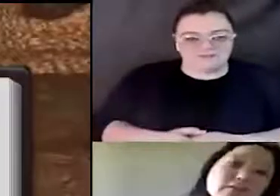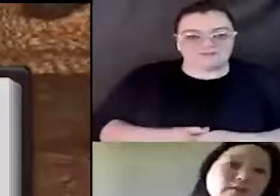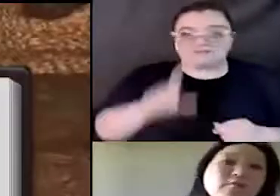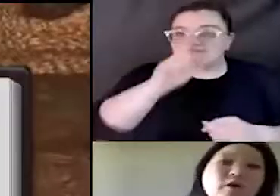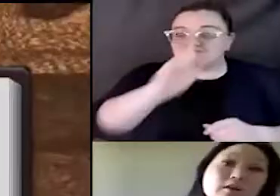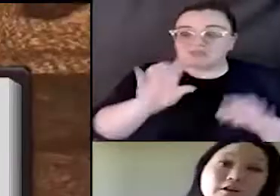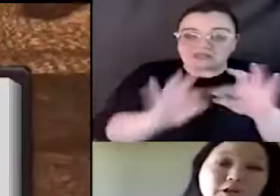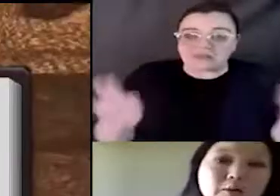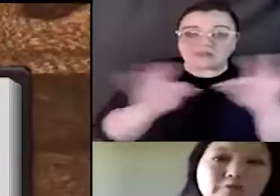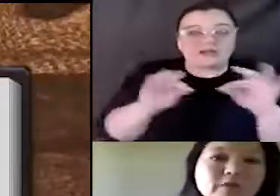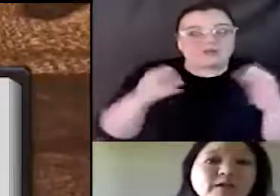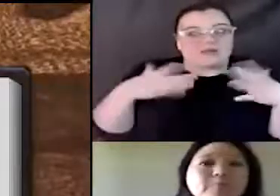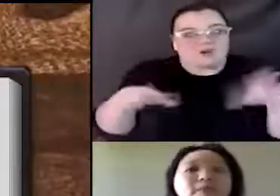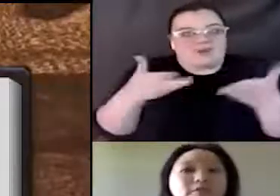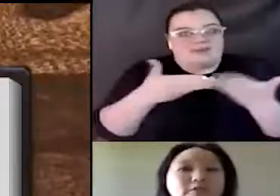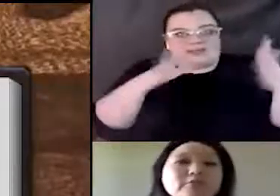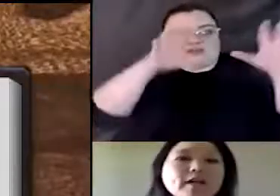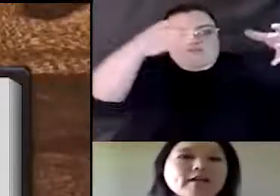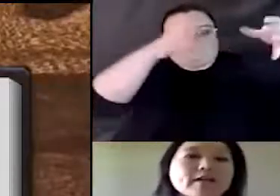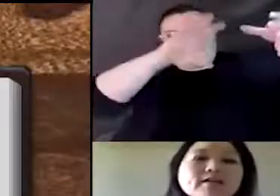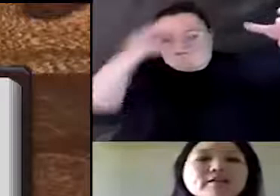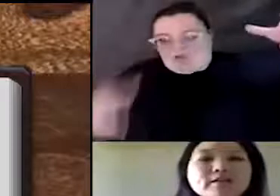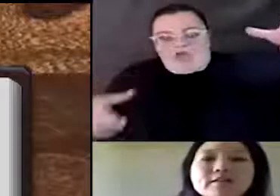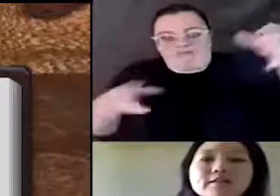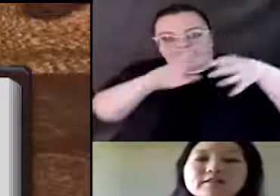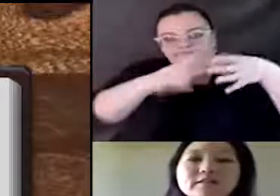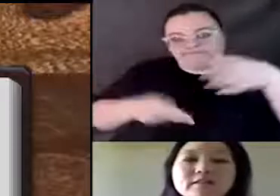things not fall on top of them in an earthquake.